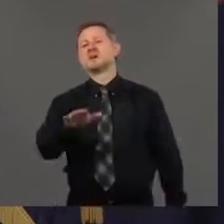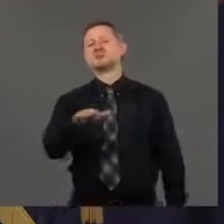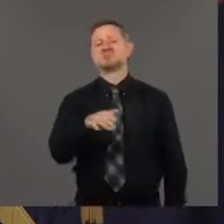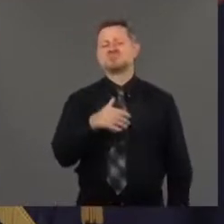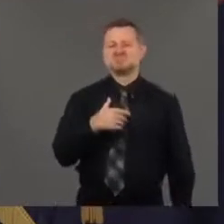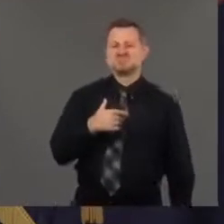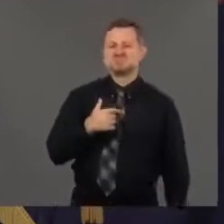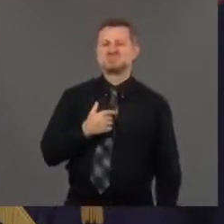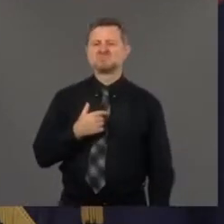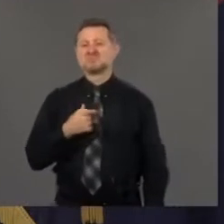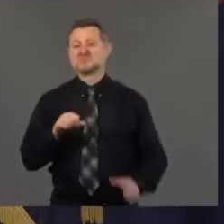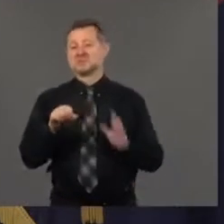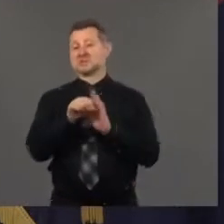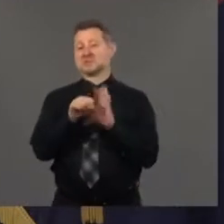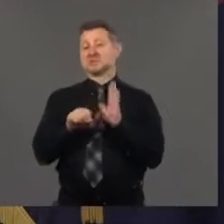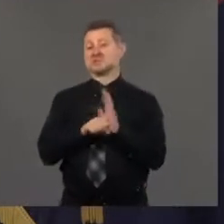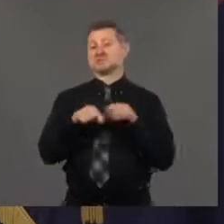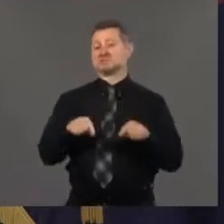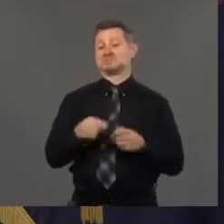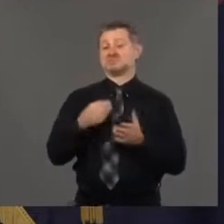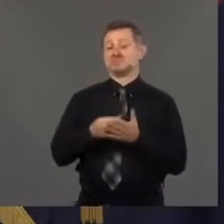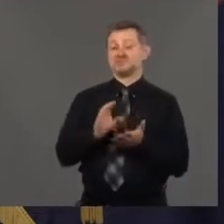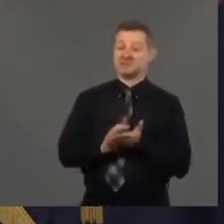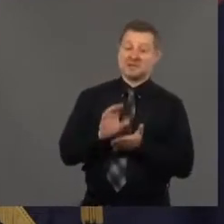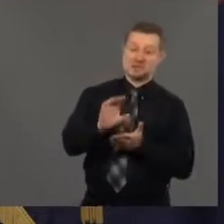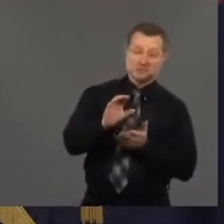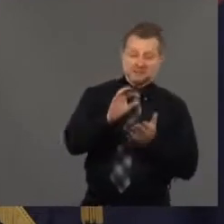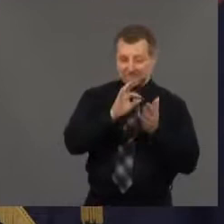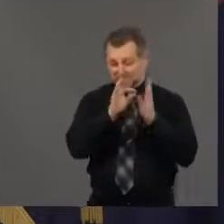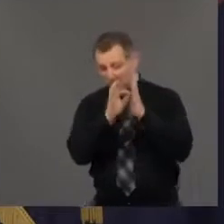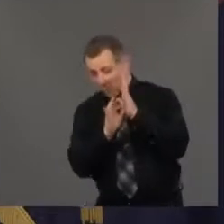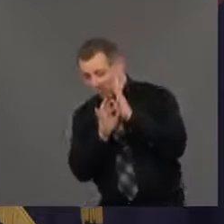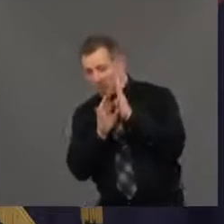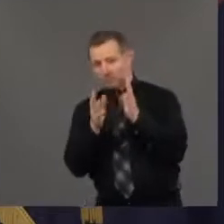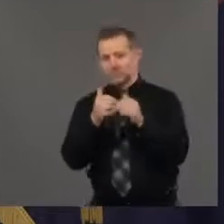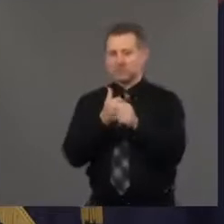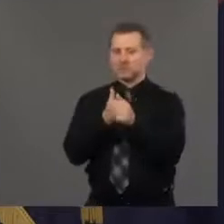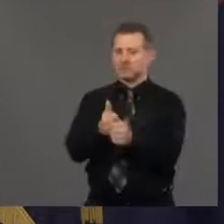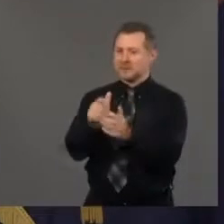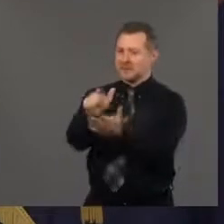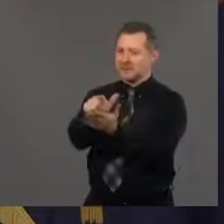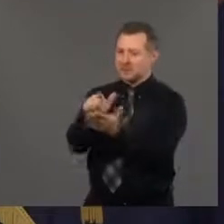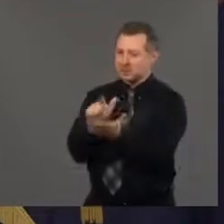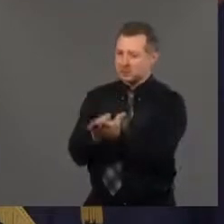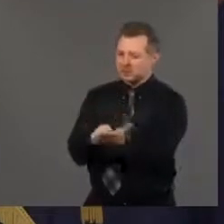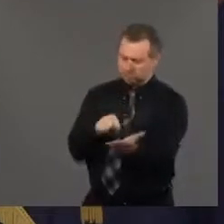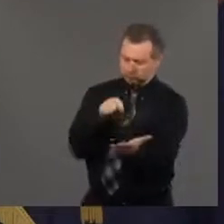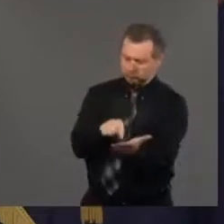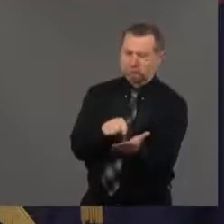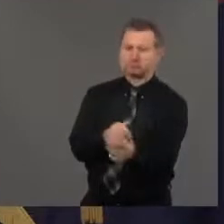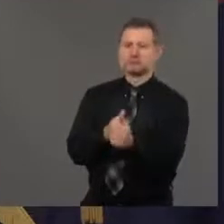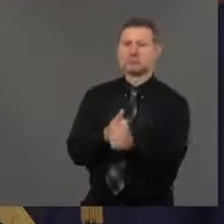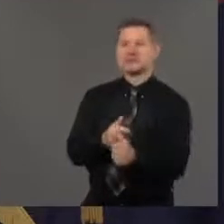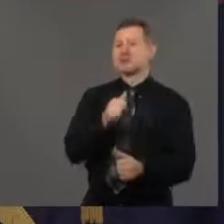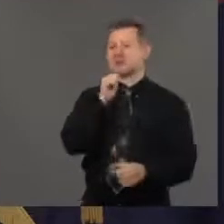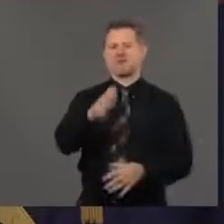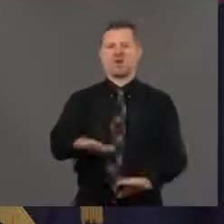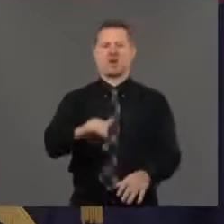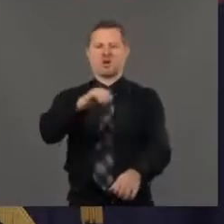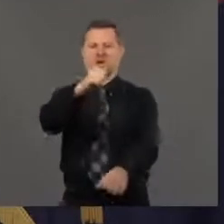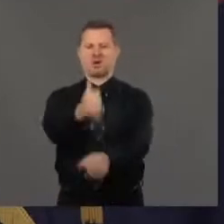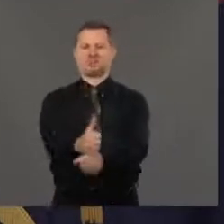state funding formula goes by legislation now. It's a set formula for every